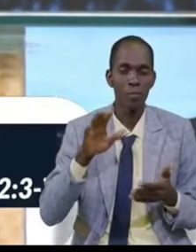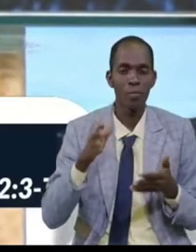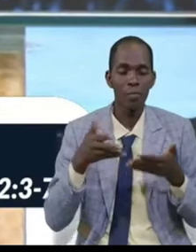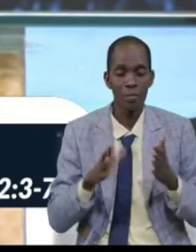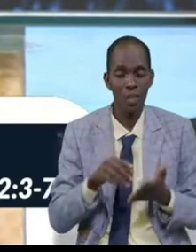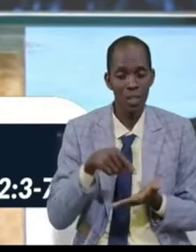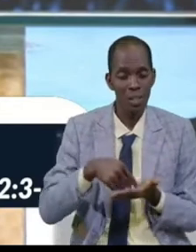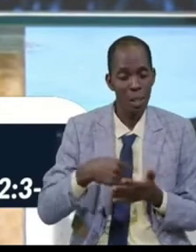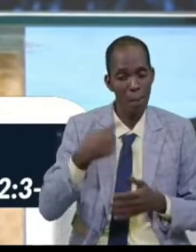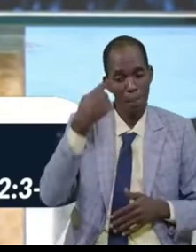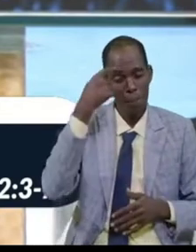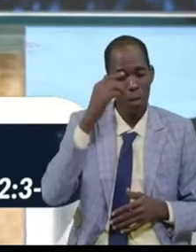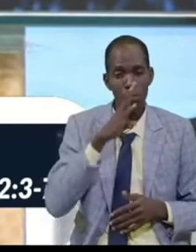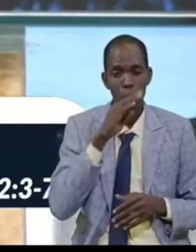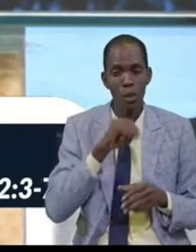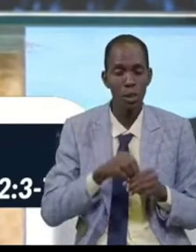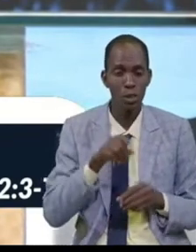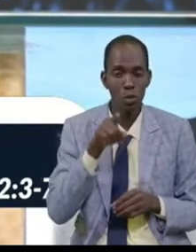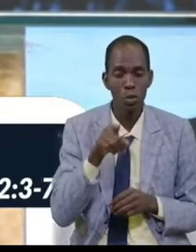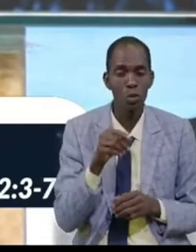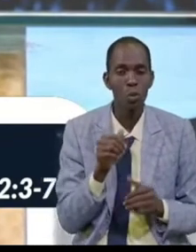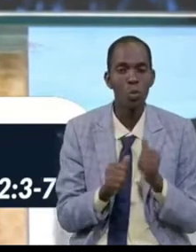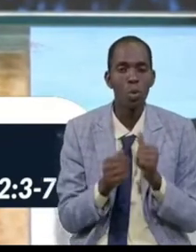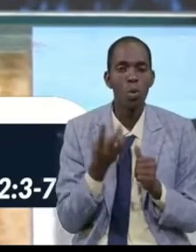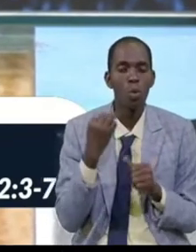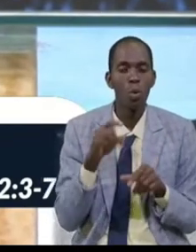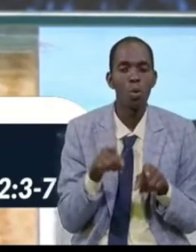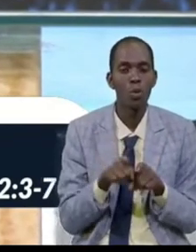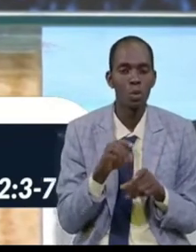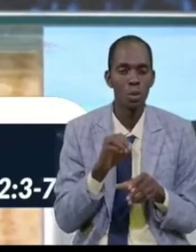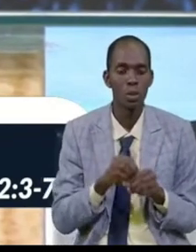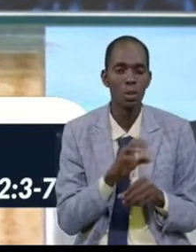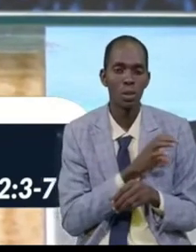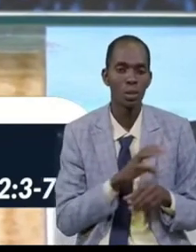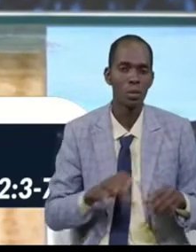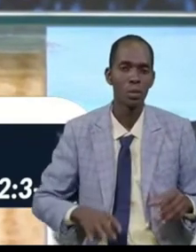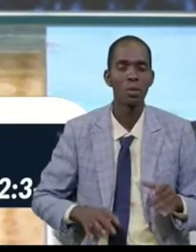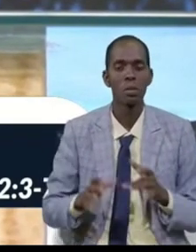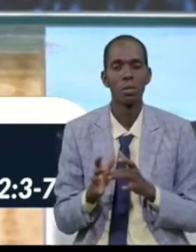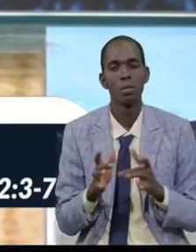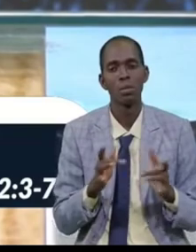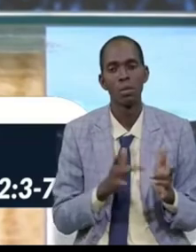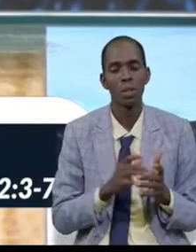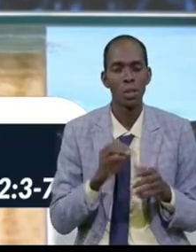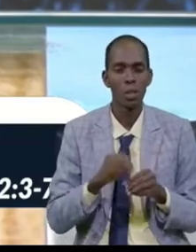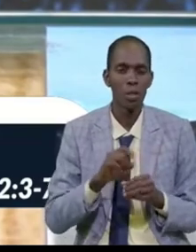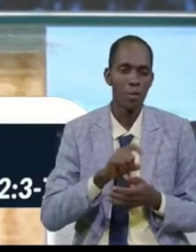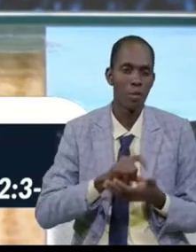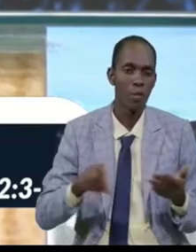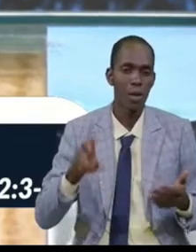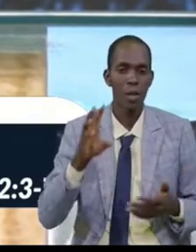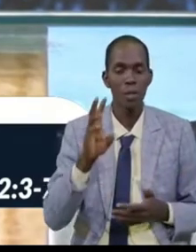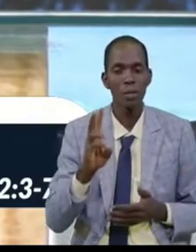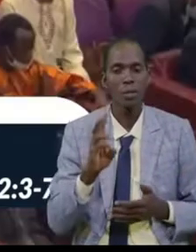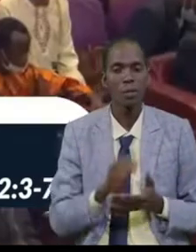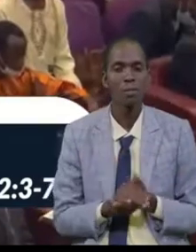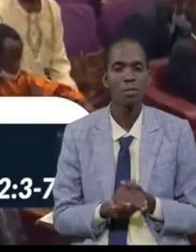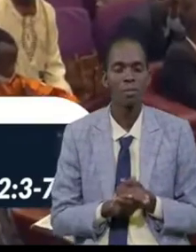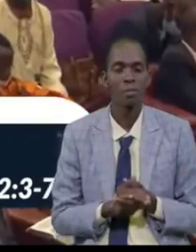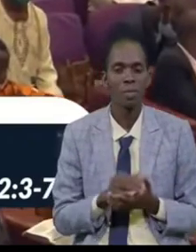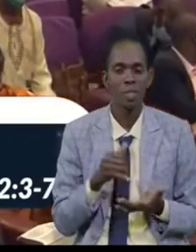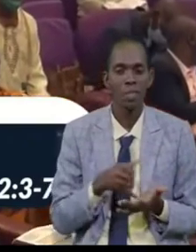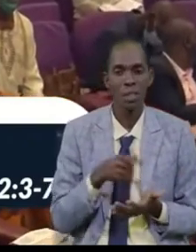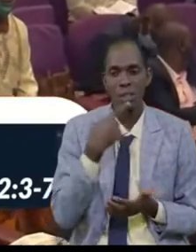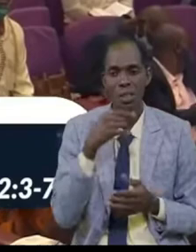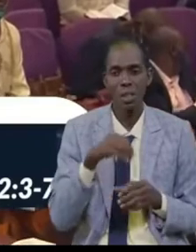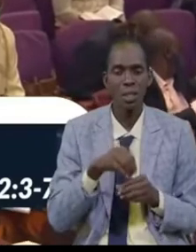be in you, which was also in Christ Jesus. In verse 6, it says, in